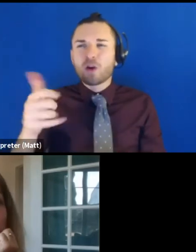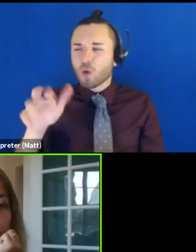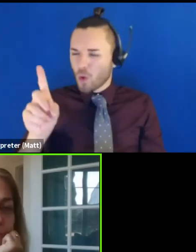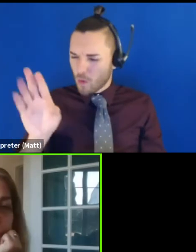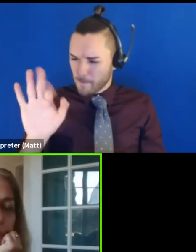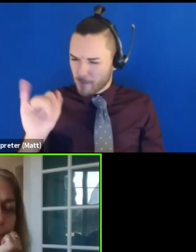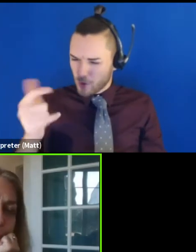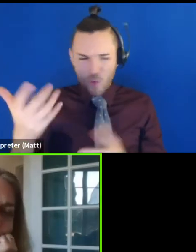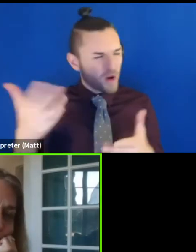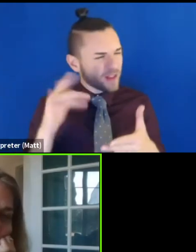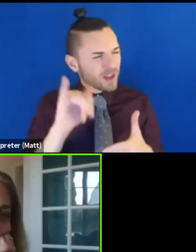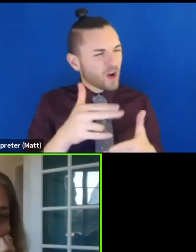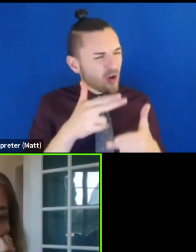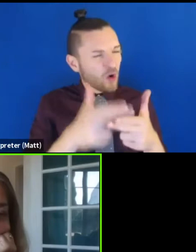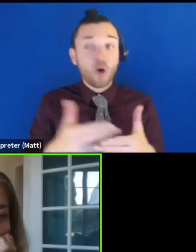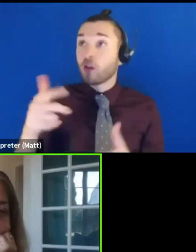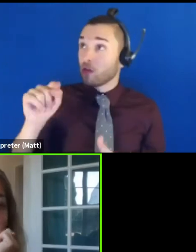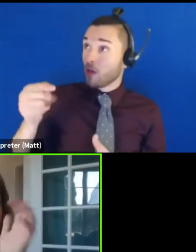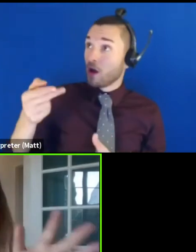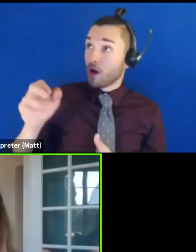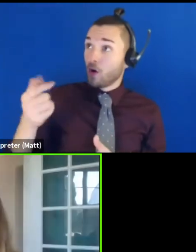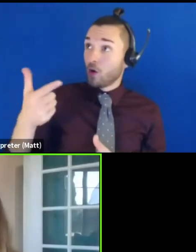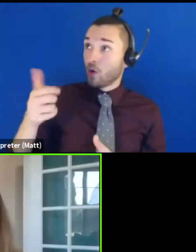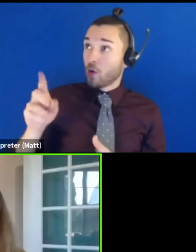It was The Goldbergs.